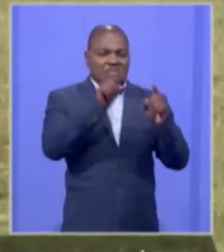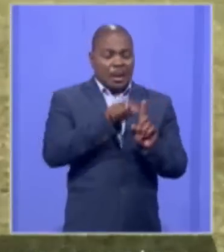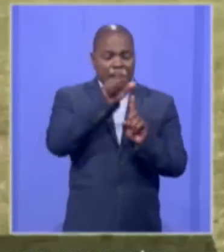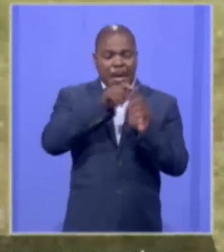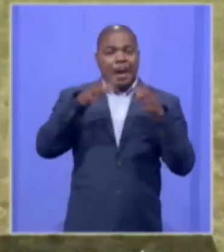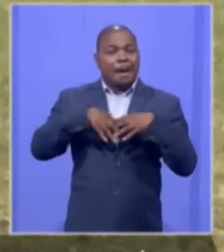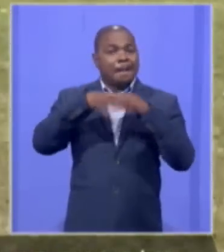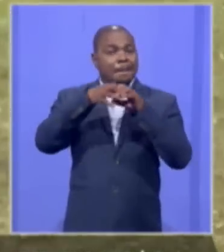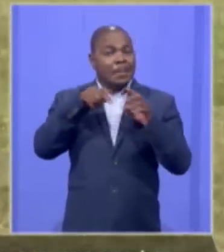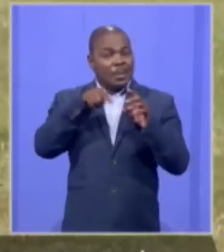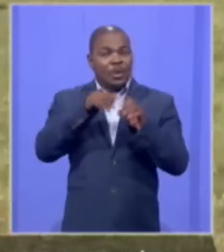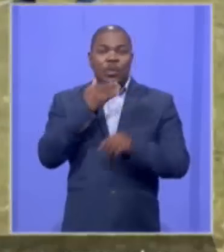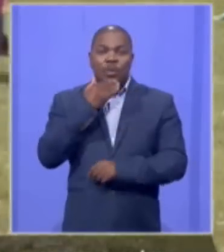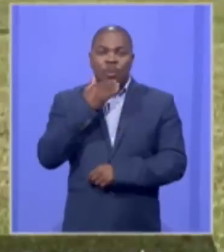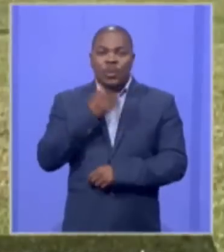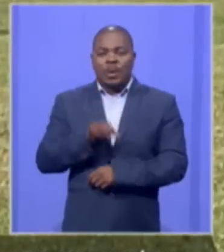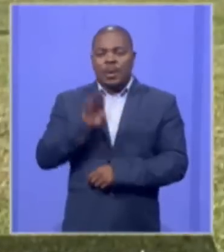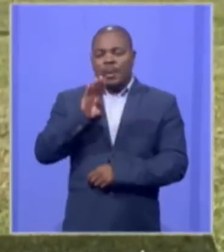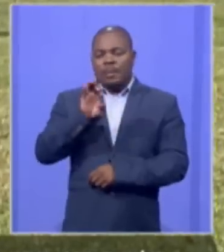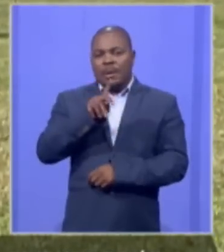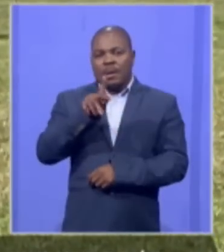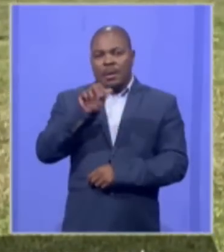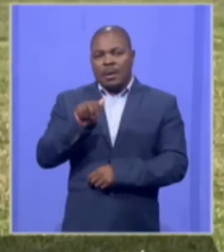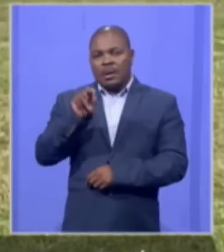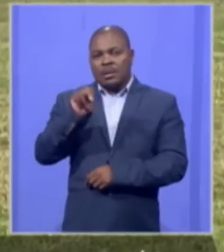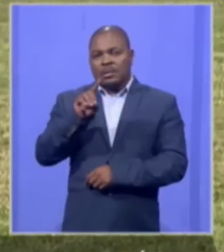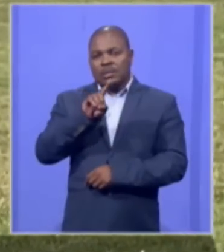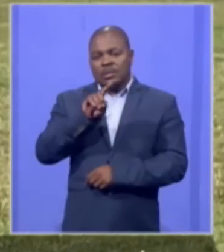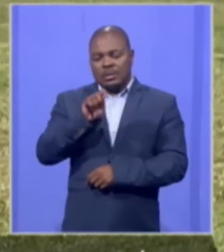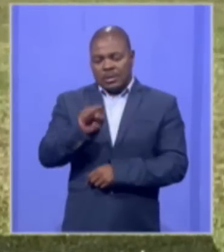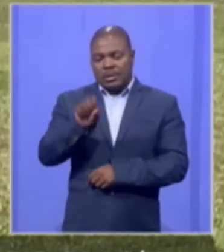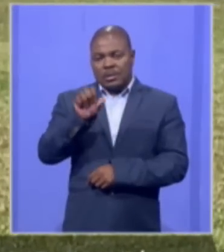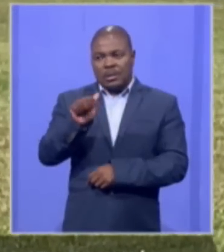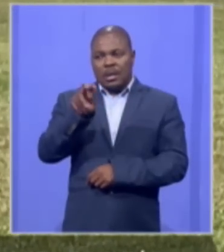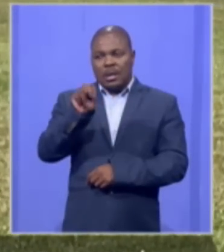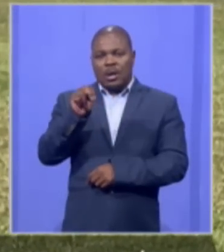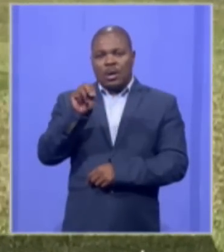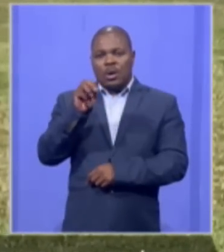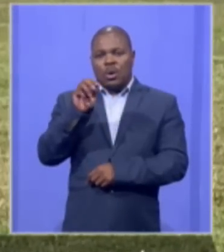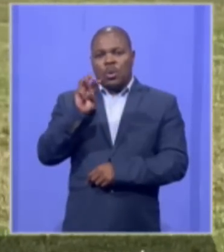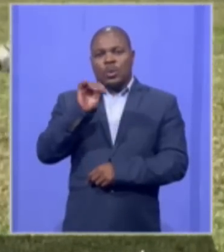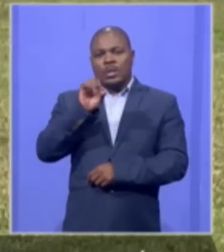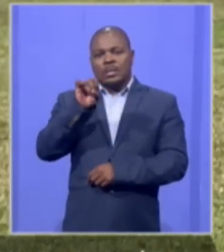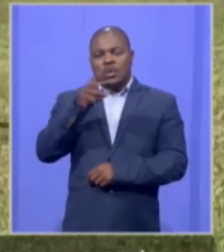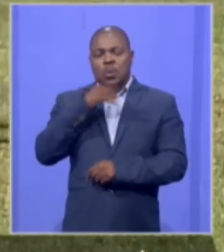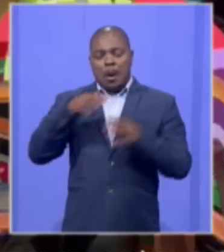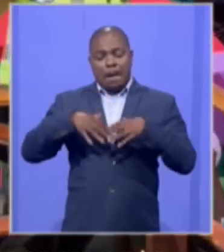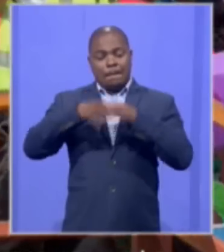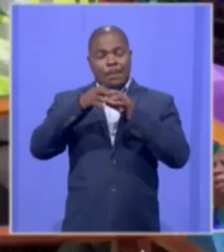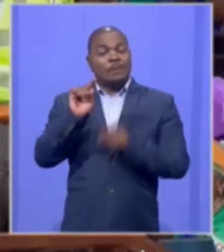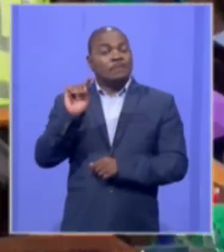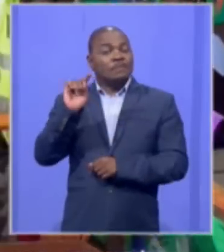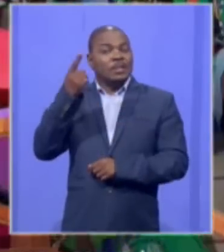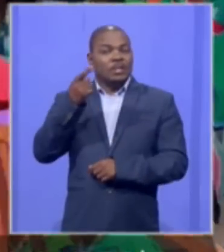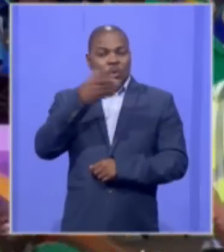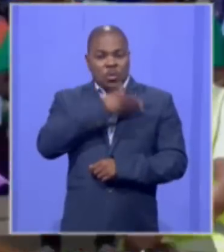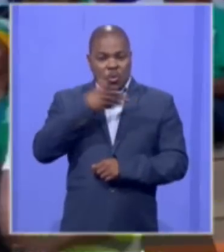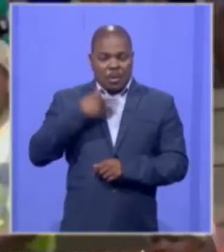ye Beka Ntsanwisi o hlamile sehlopha sa mathomo sa kgwele ya maoto ya basadi ka Afrika Borwa ka ngwageng